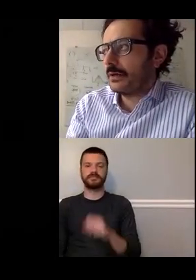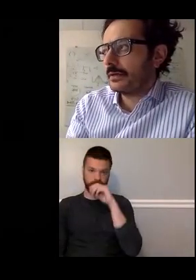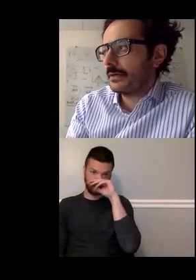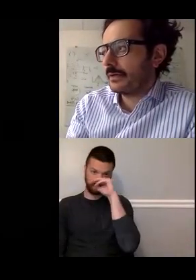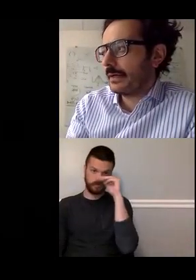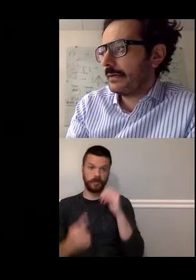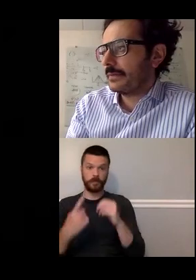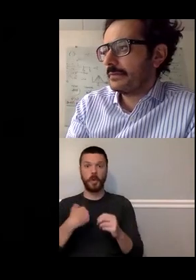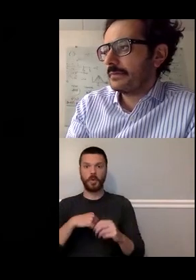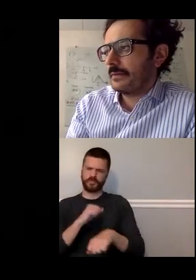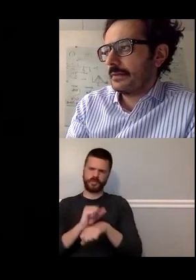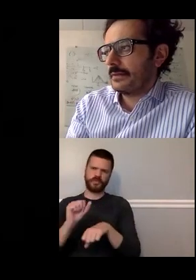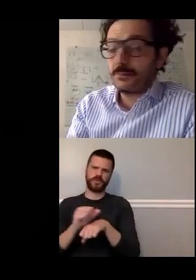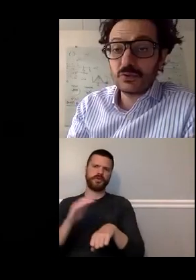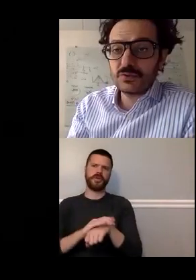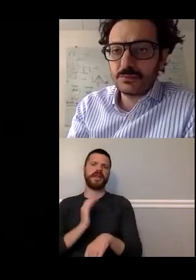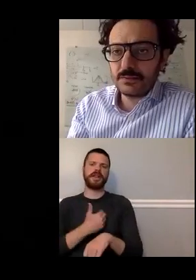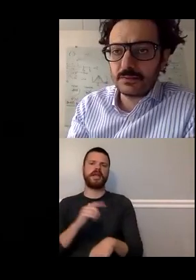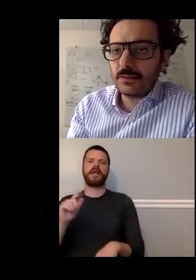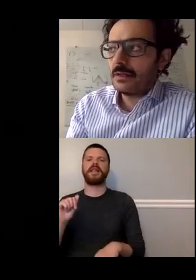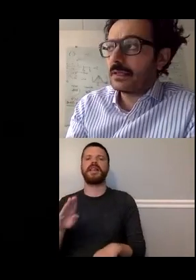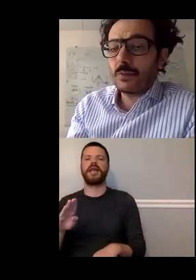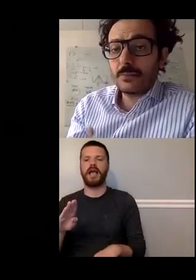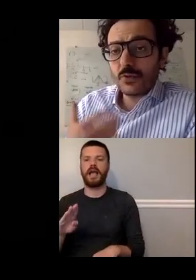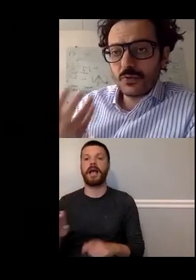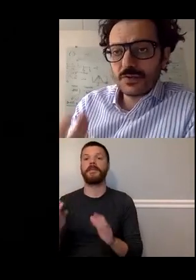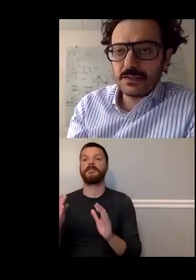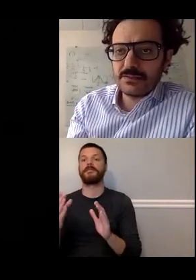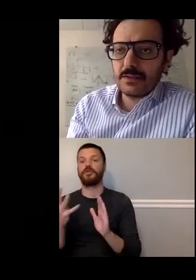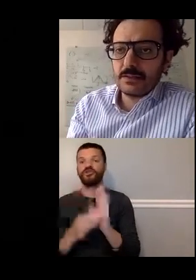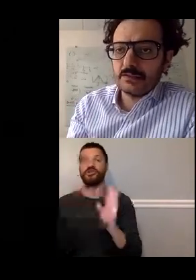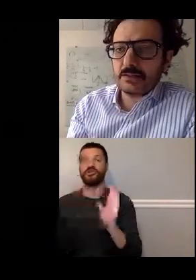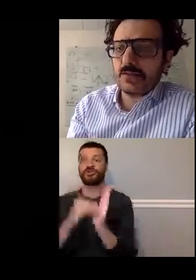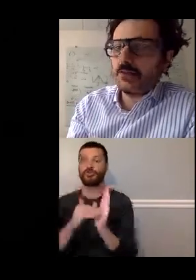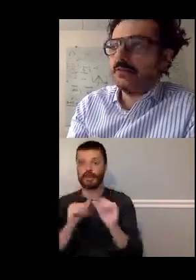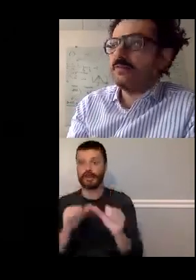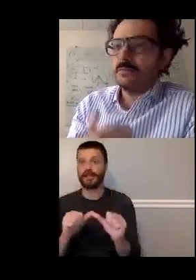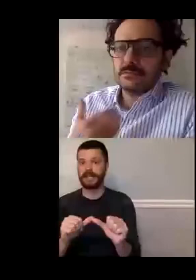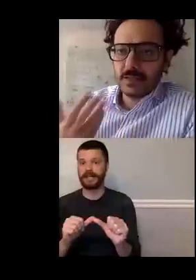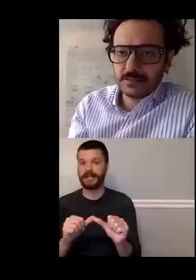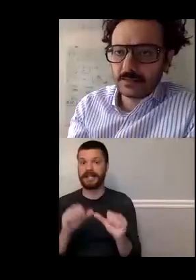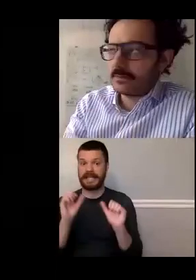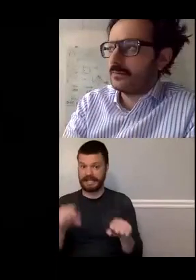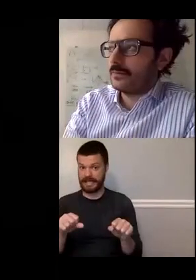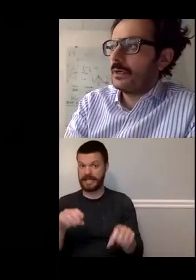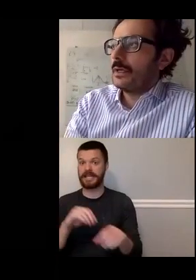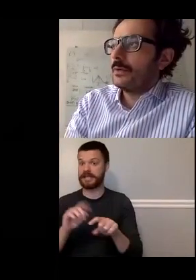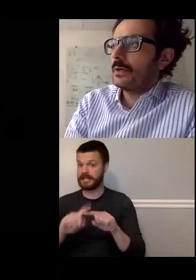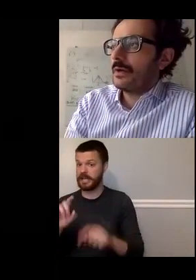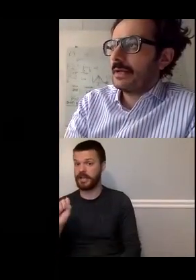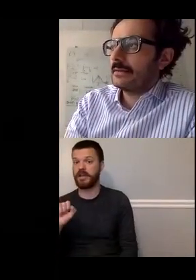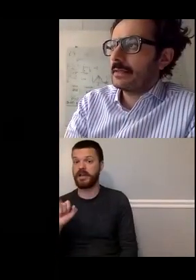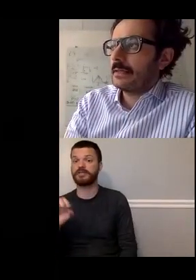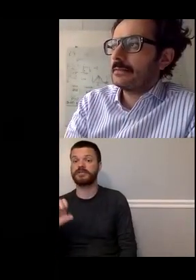working on in our lab is reproducibility. Can we reproduce these findings now in different sites again? So